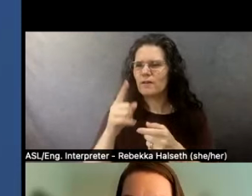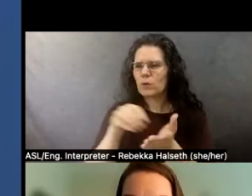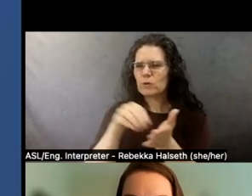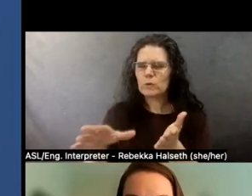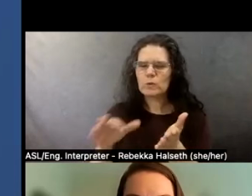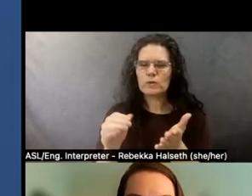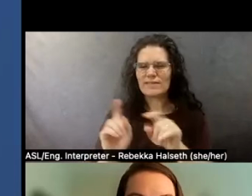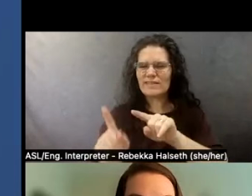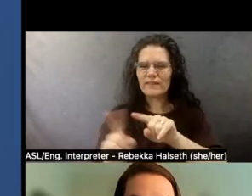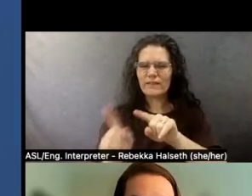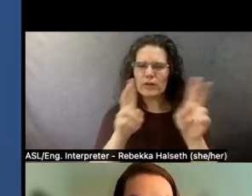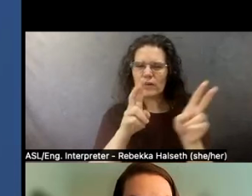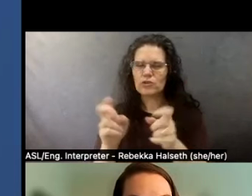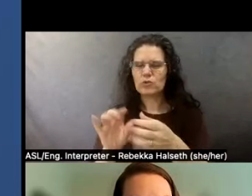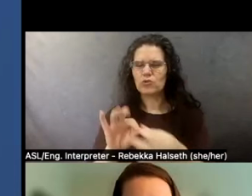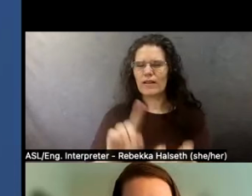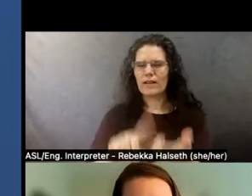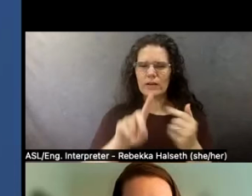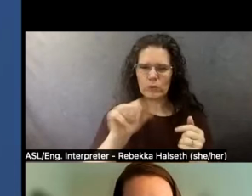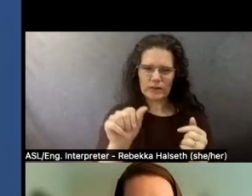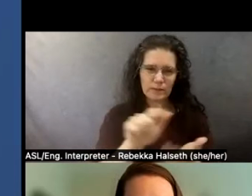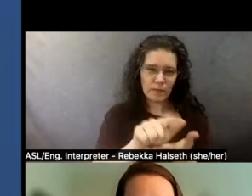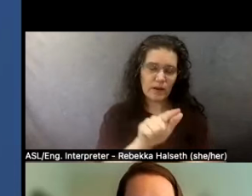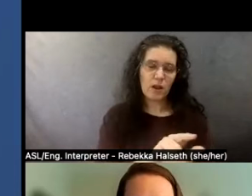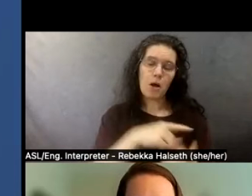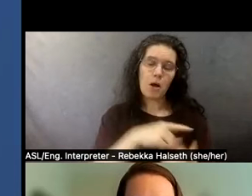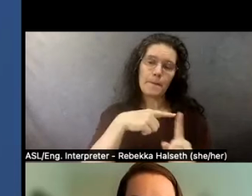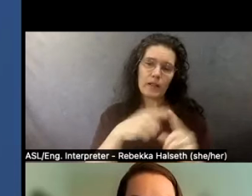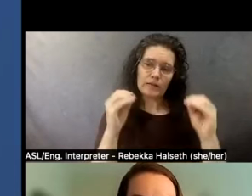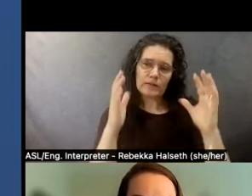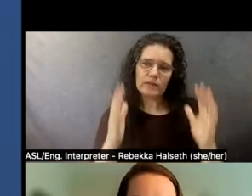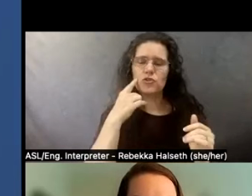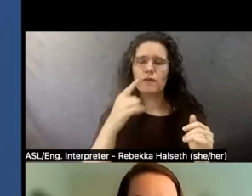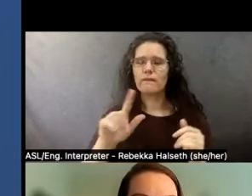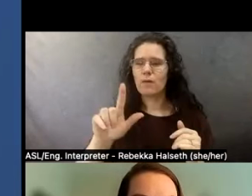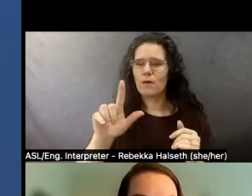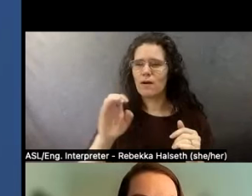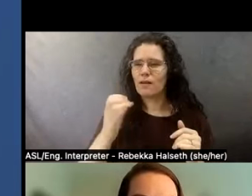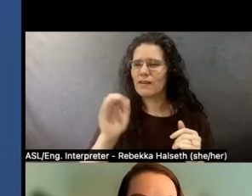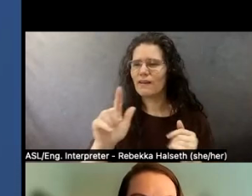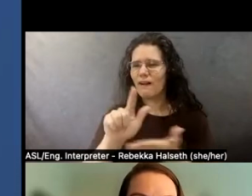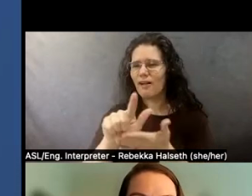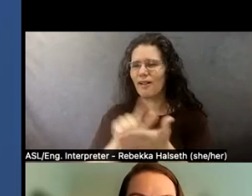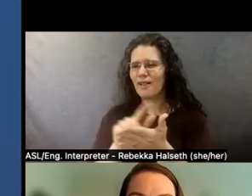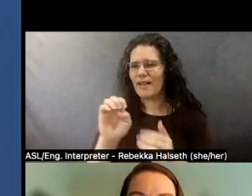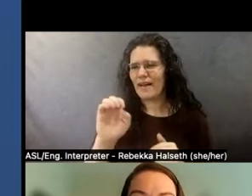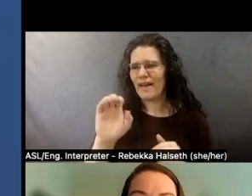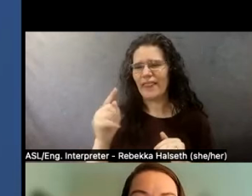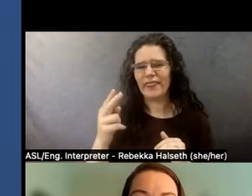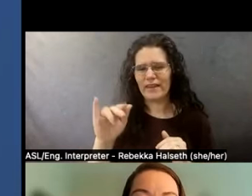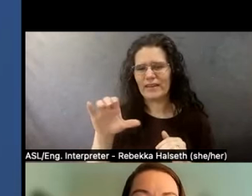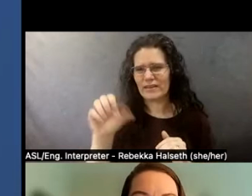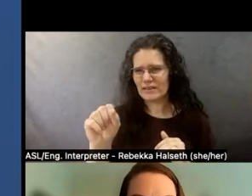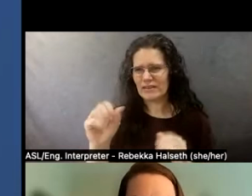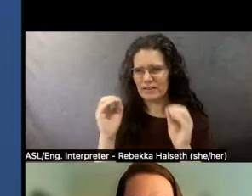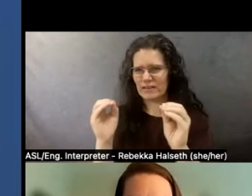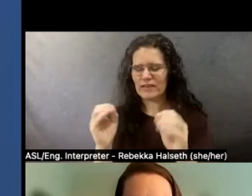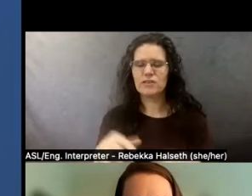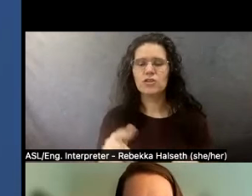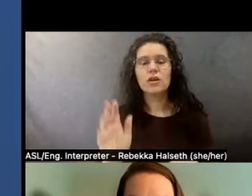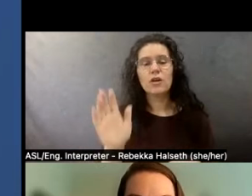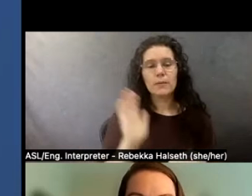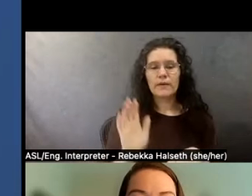law. She also teaches legal ethics. Previously, she worked as a senior attorney at Children's Law Center in